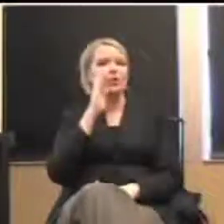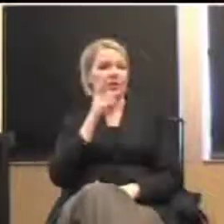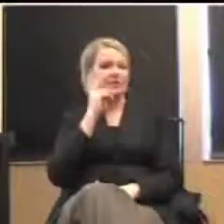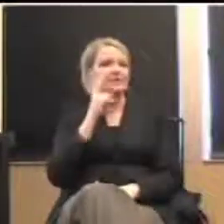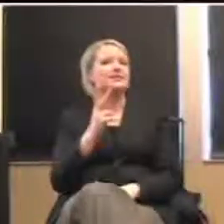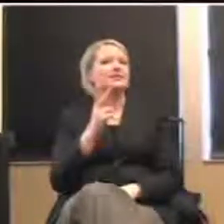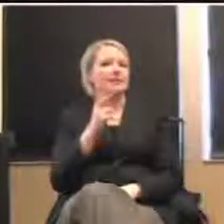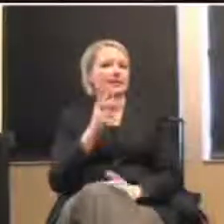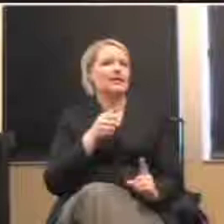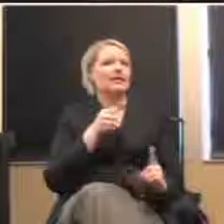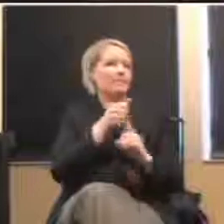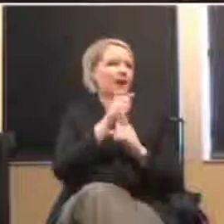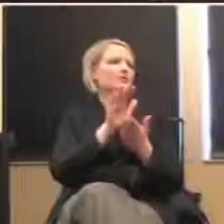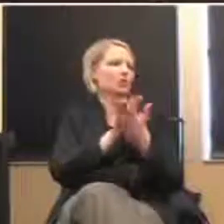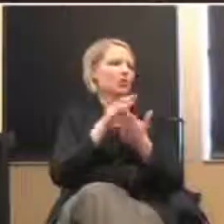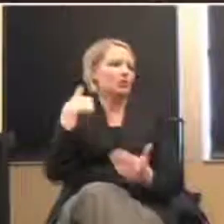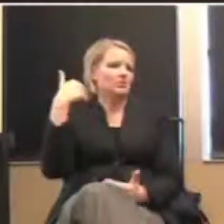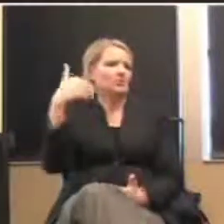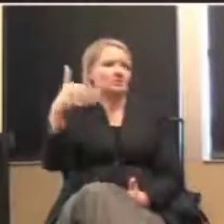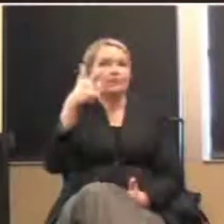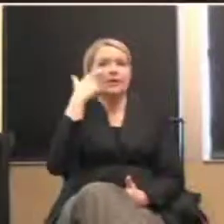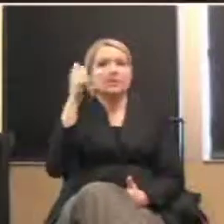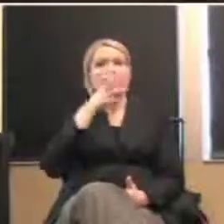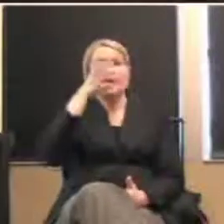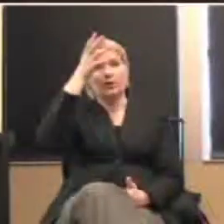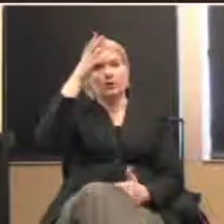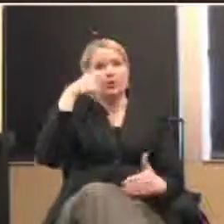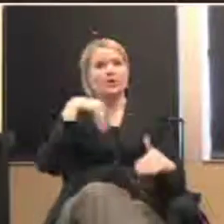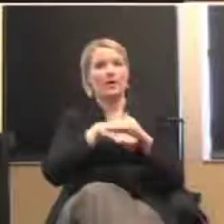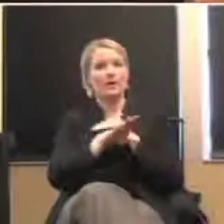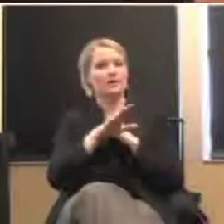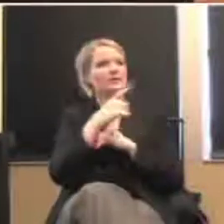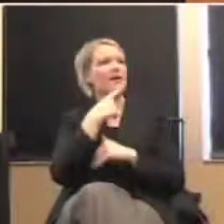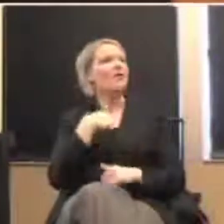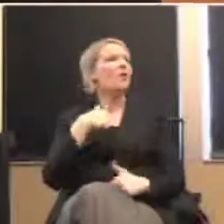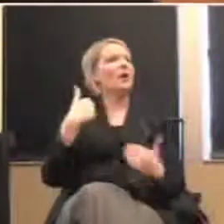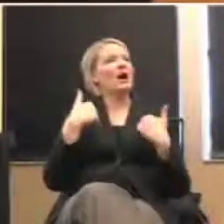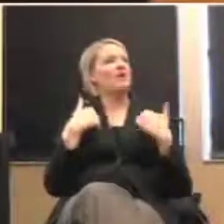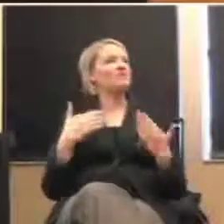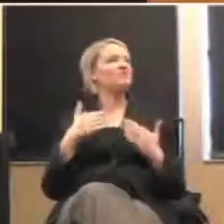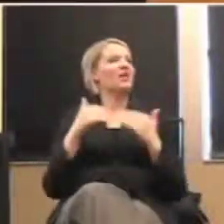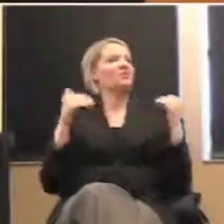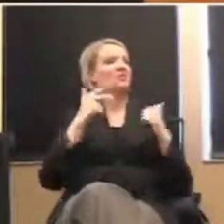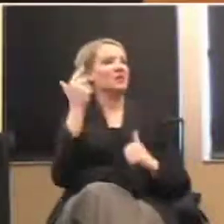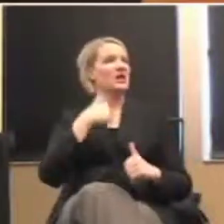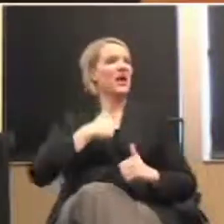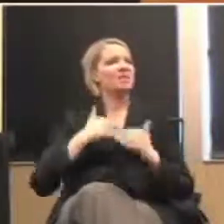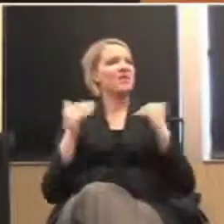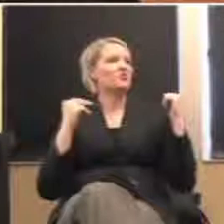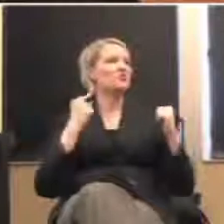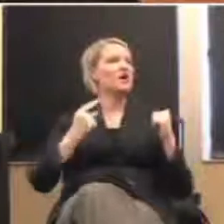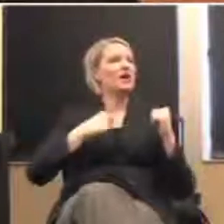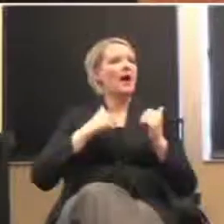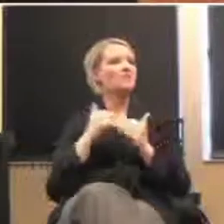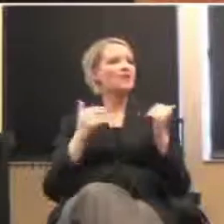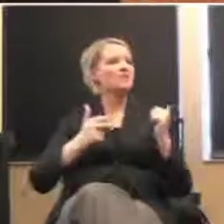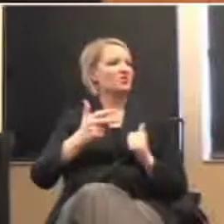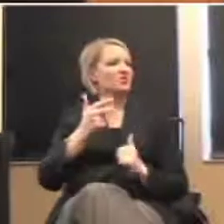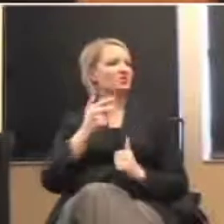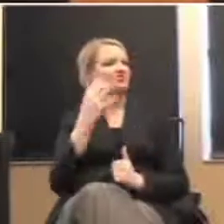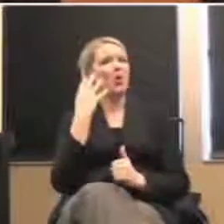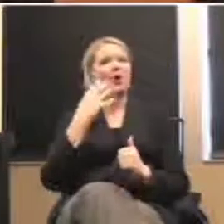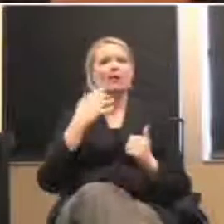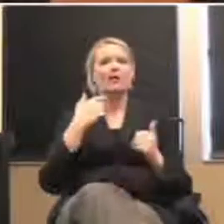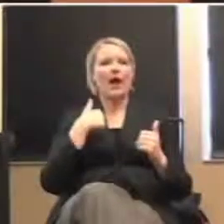school, because a parent is going to come in and say, with a new I'm level diagnosis. 3, or I'm level 2, or I'm level 1, and wait, I require